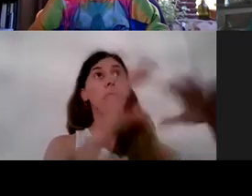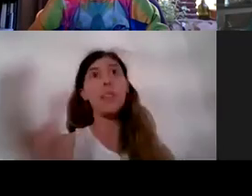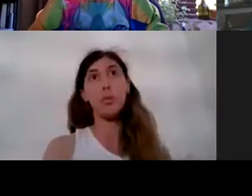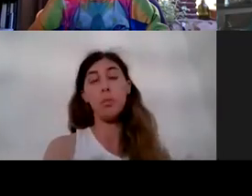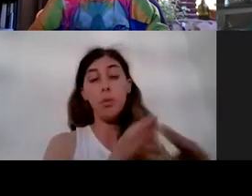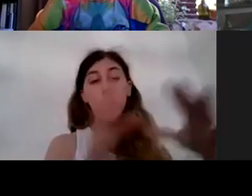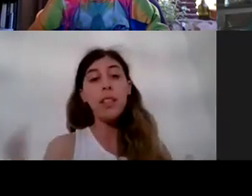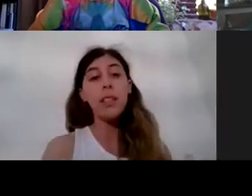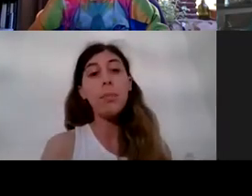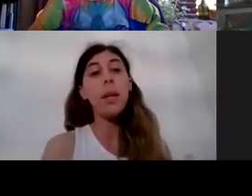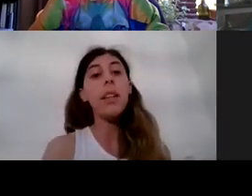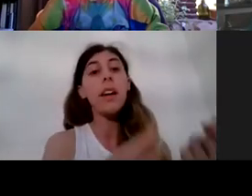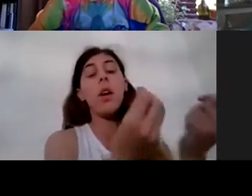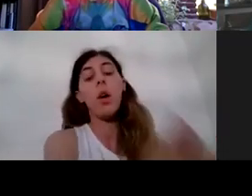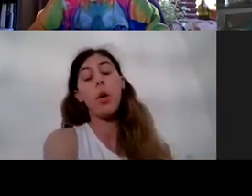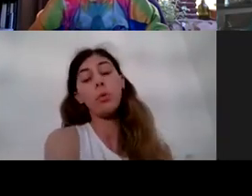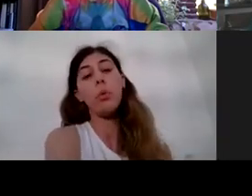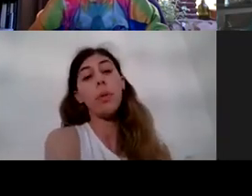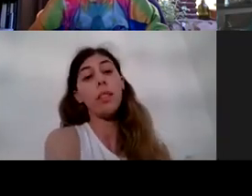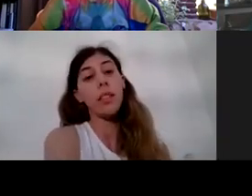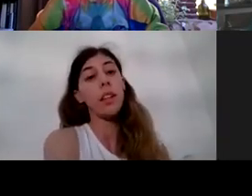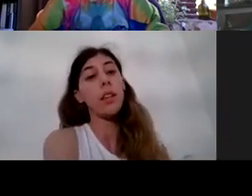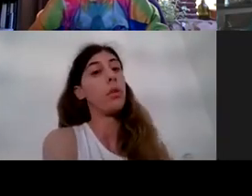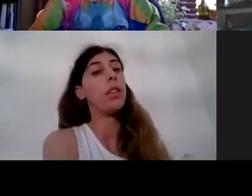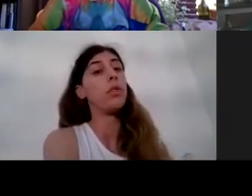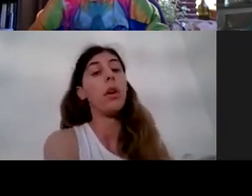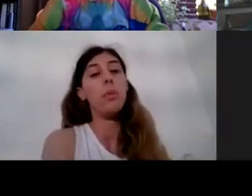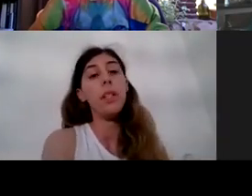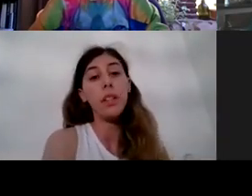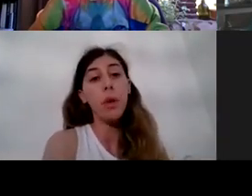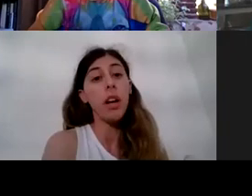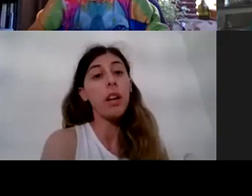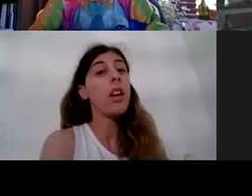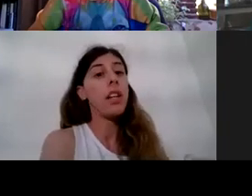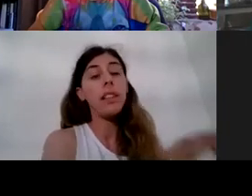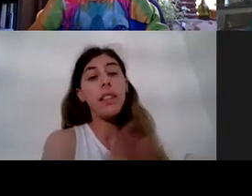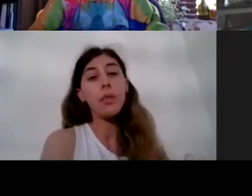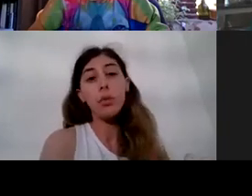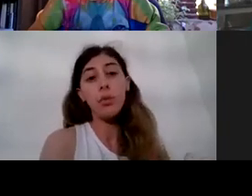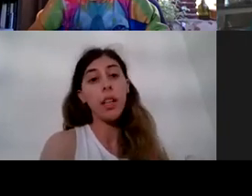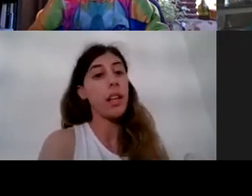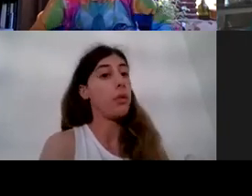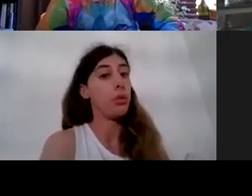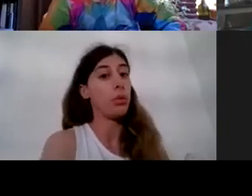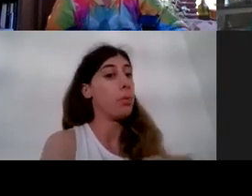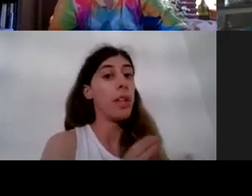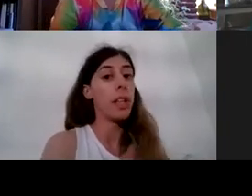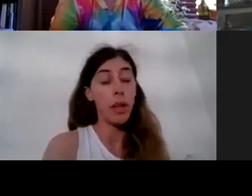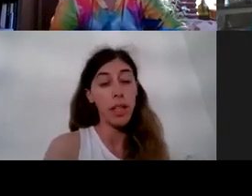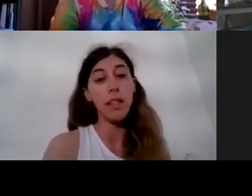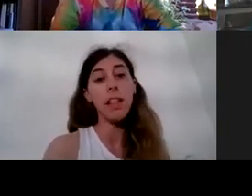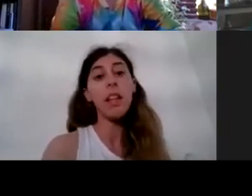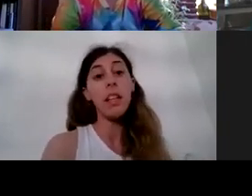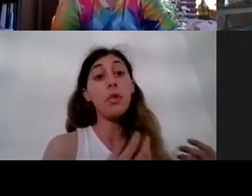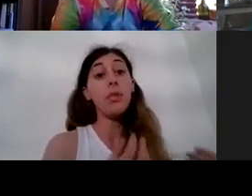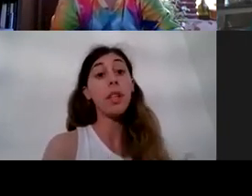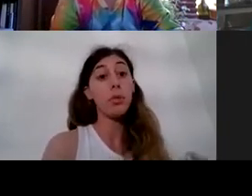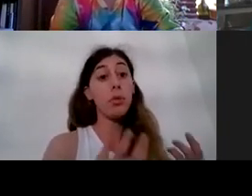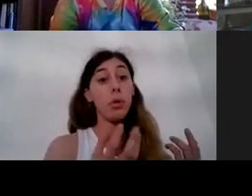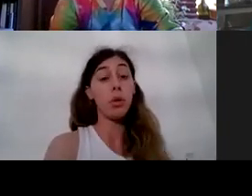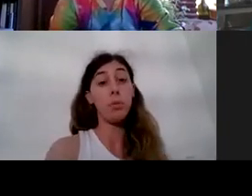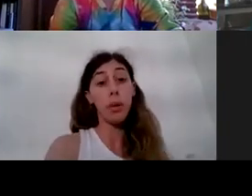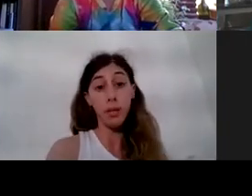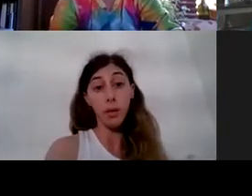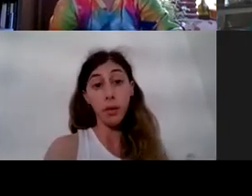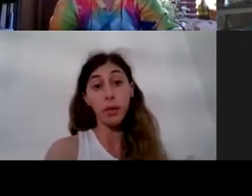the standard is for psychiatric evaluations to be optional. There is